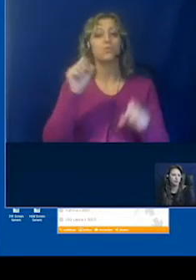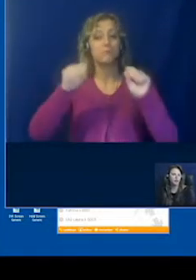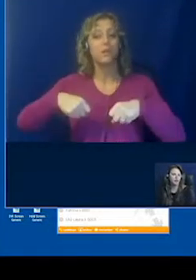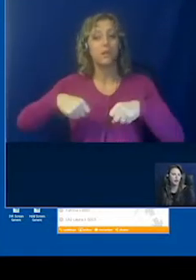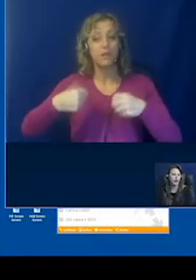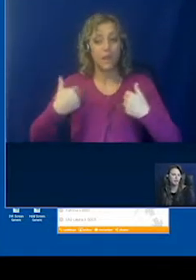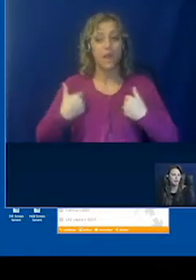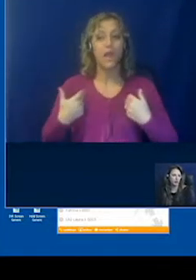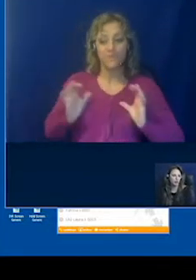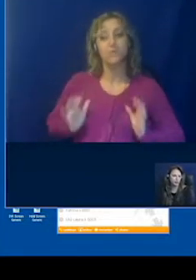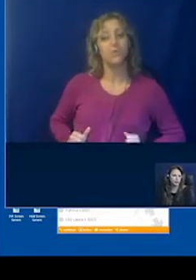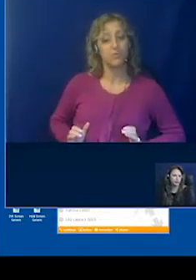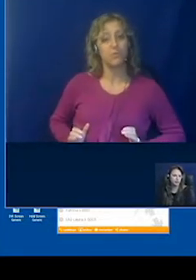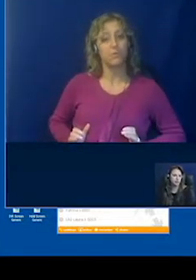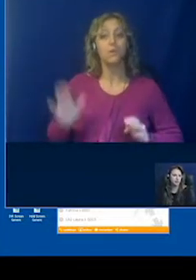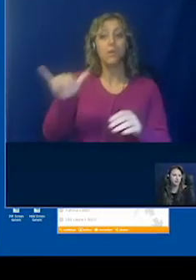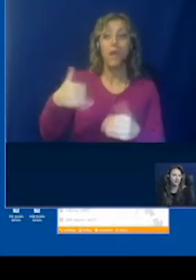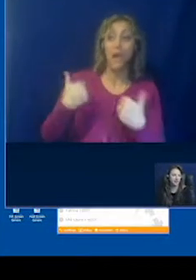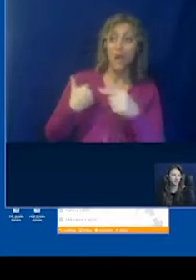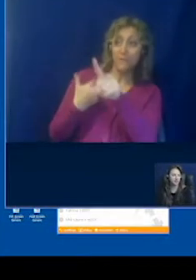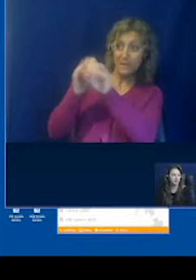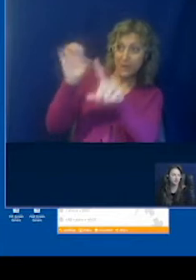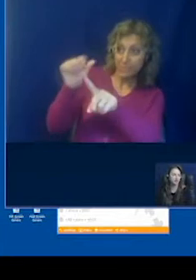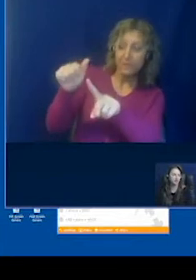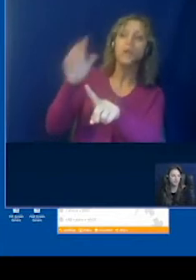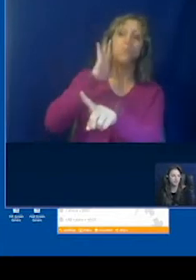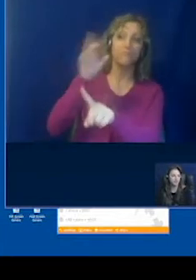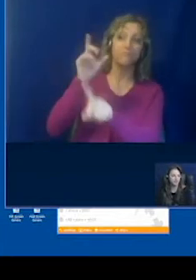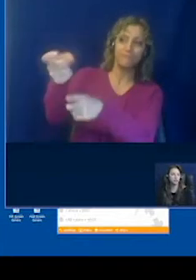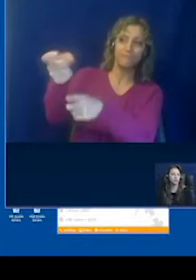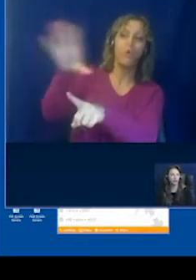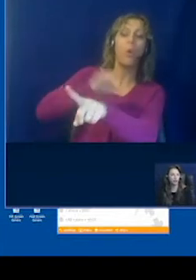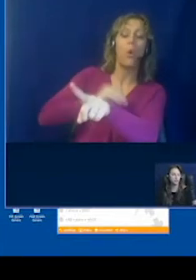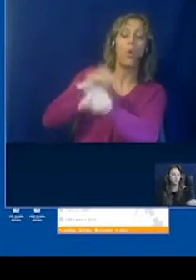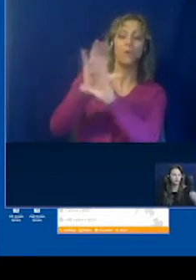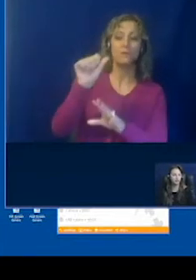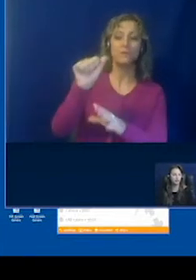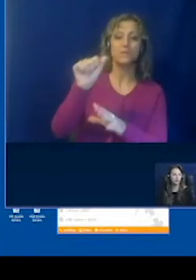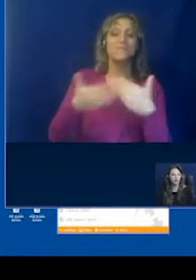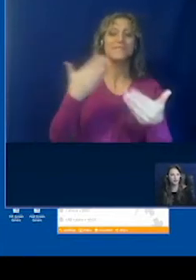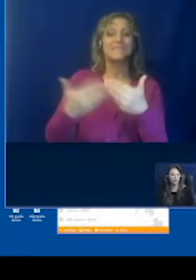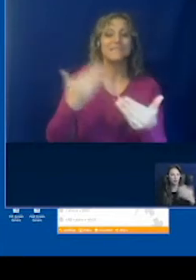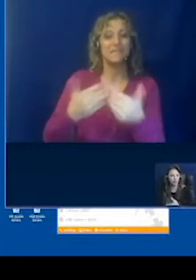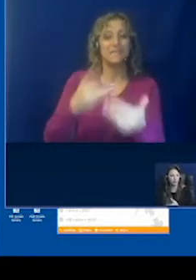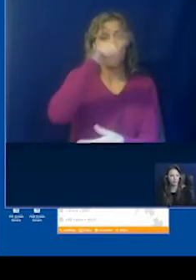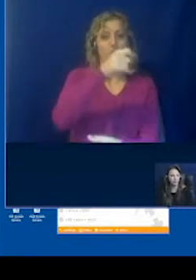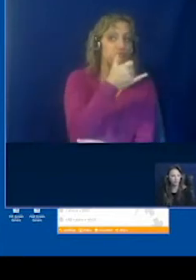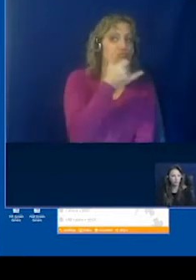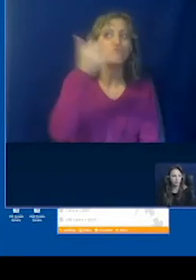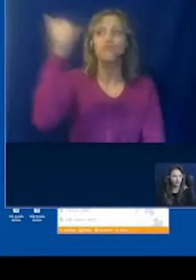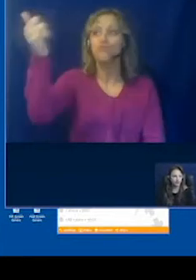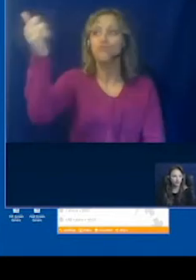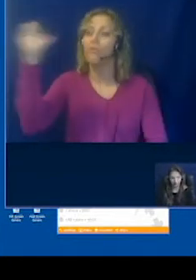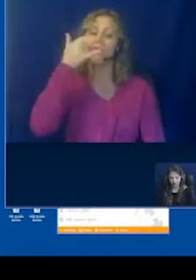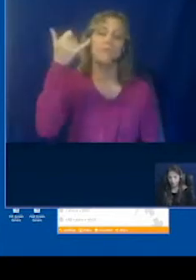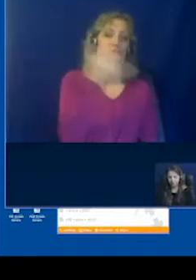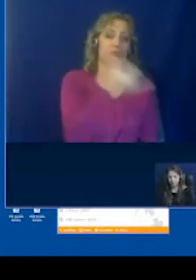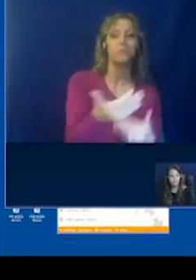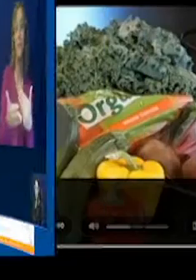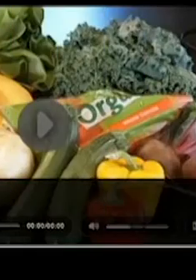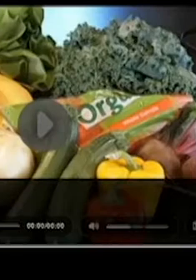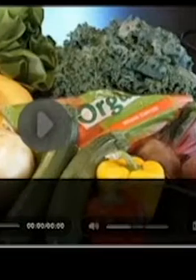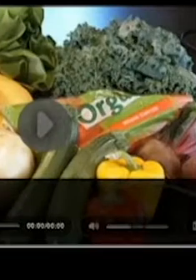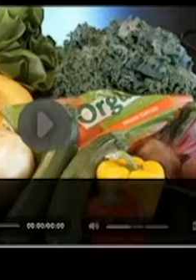customers that will have their own extensions and make it very easy to call them and they call you. You